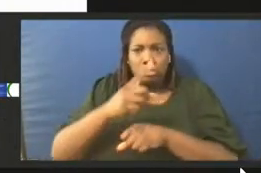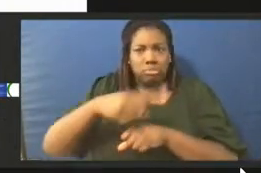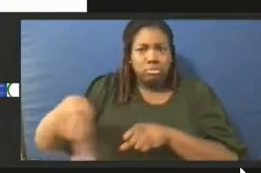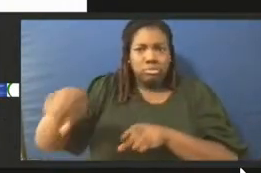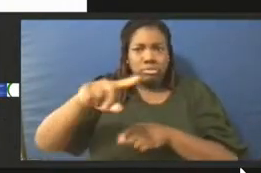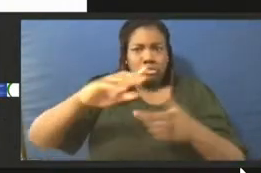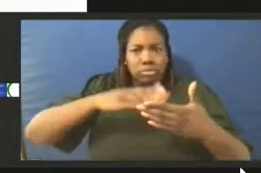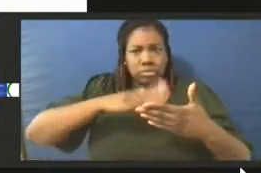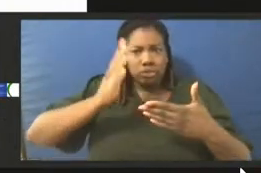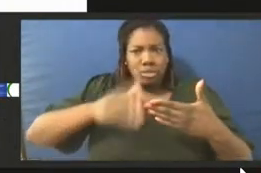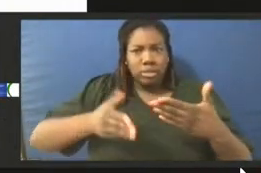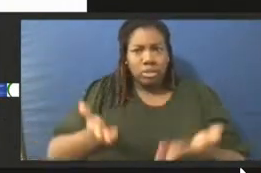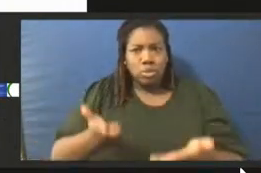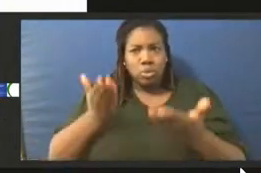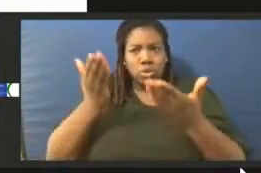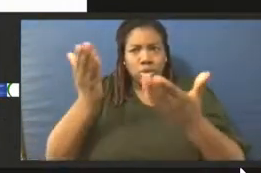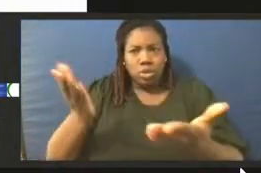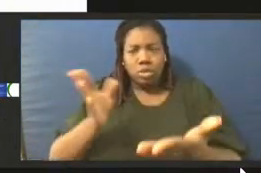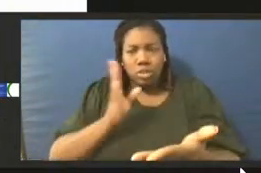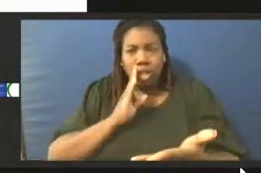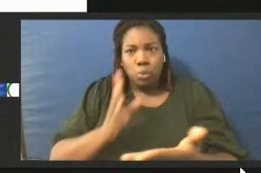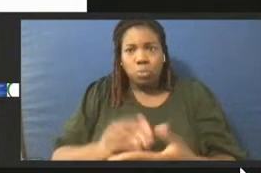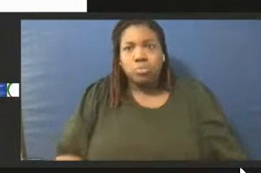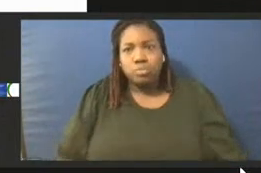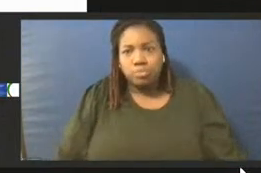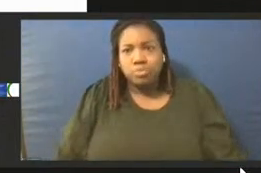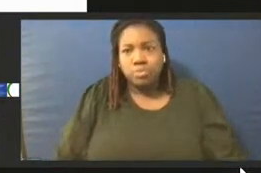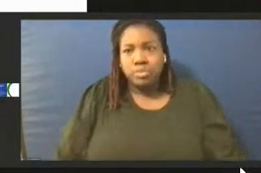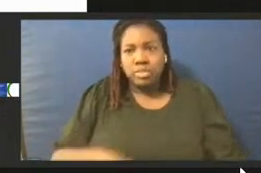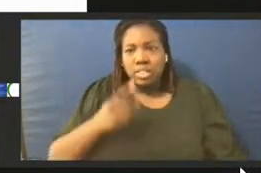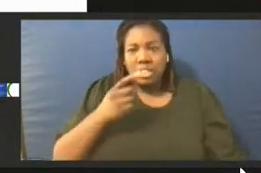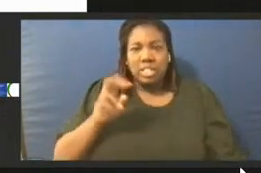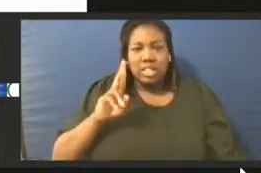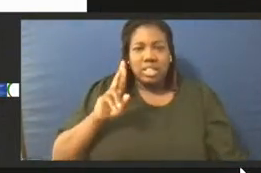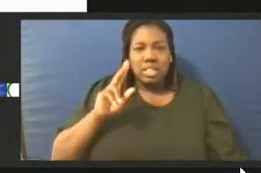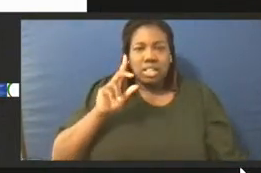and the recommendation they will bring forward. Dr. Khaldun.